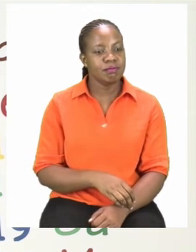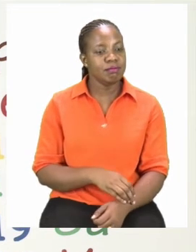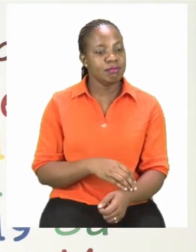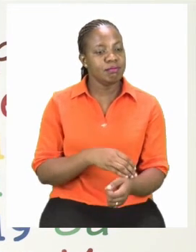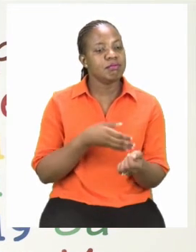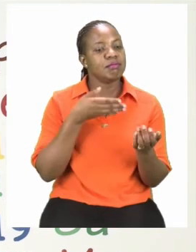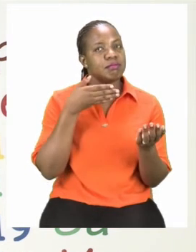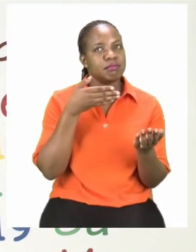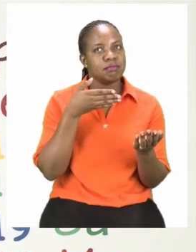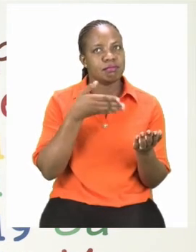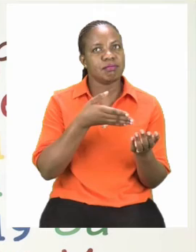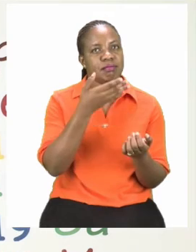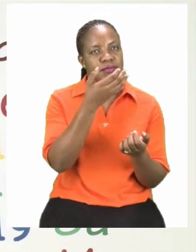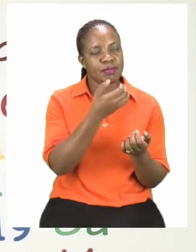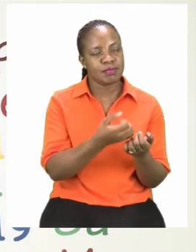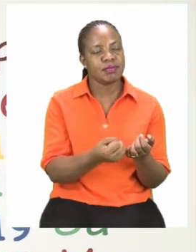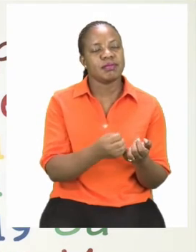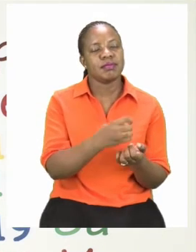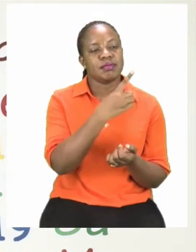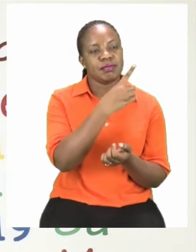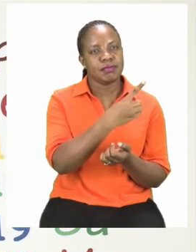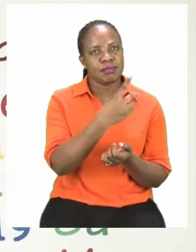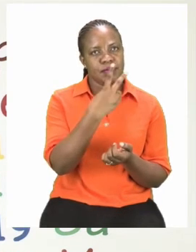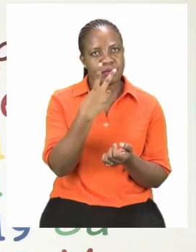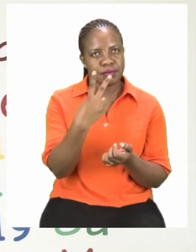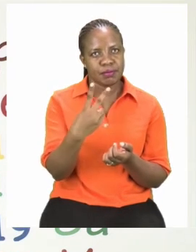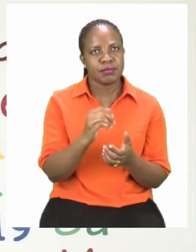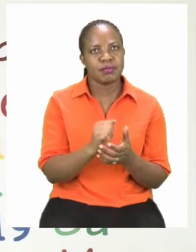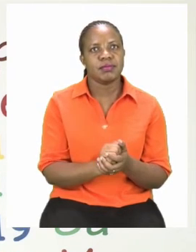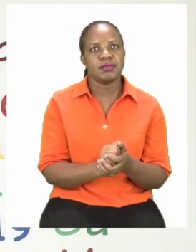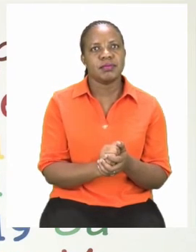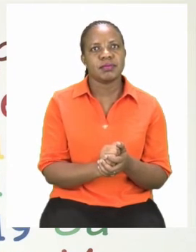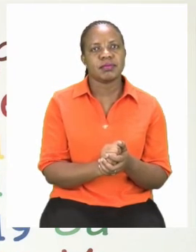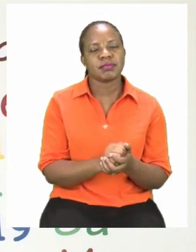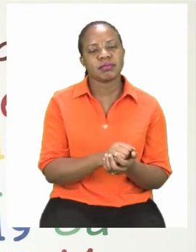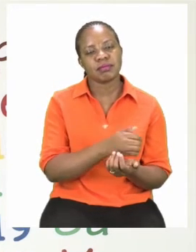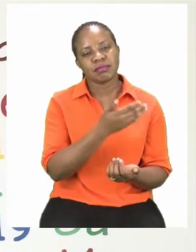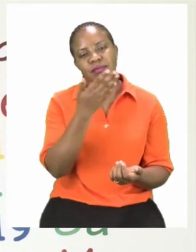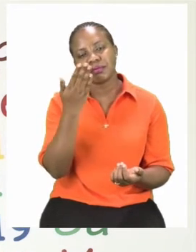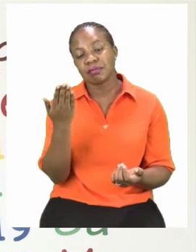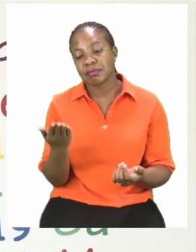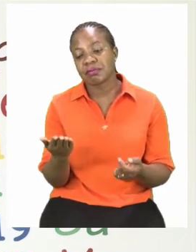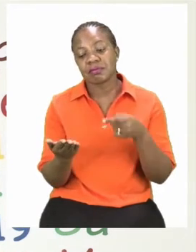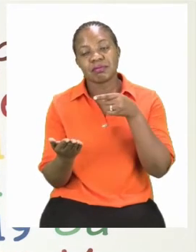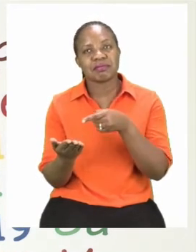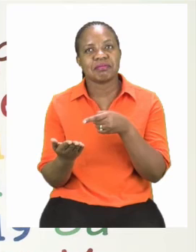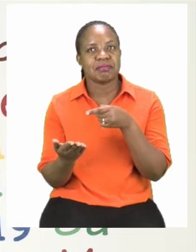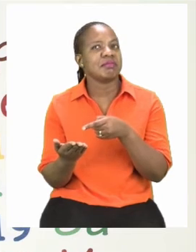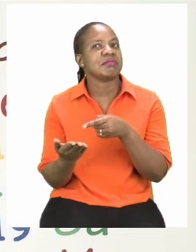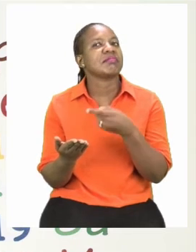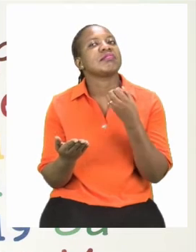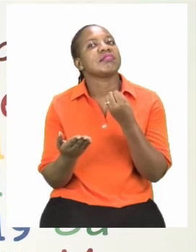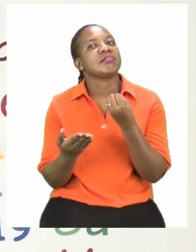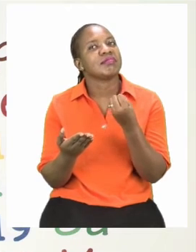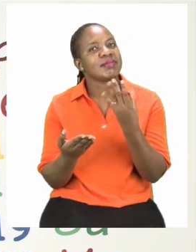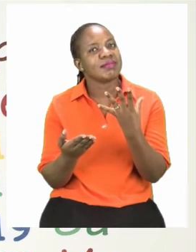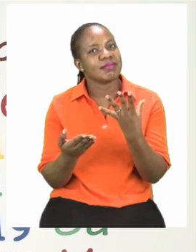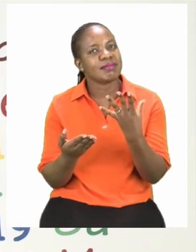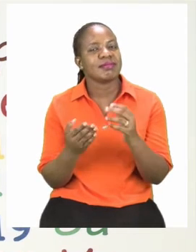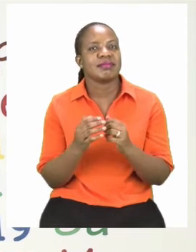Wow, I had so much fun with our lesson today, boys and girls. I hope you did too. And remember, you